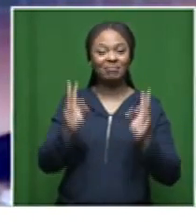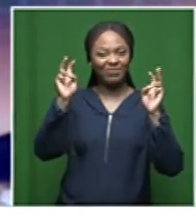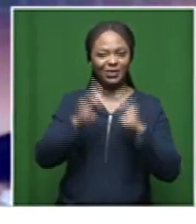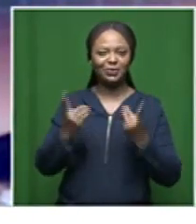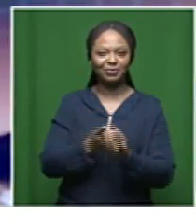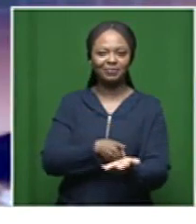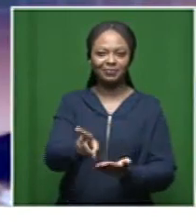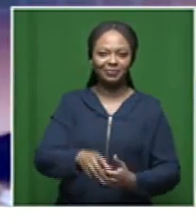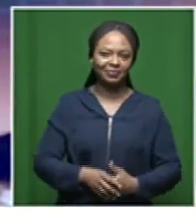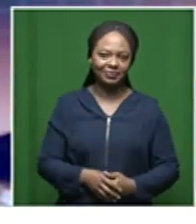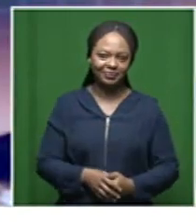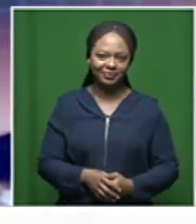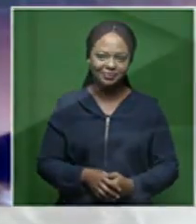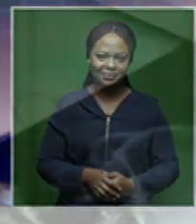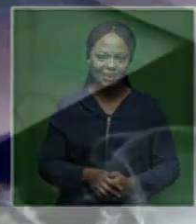donation.